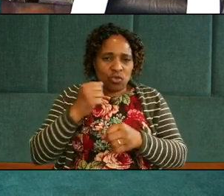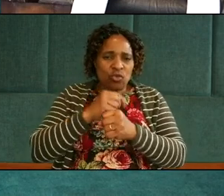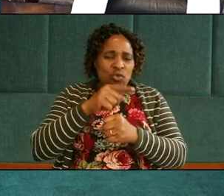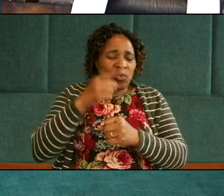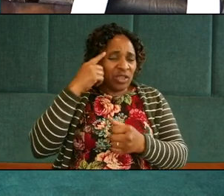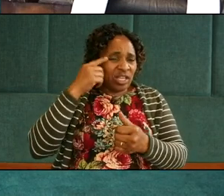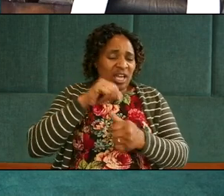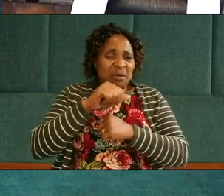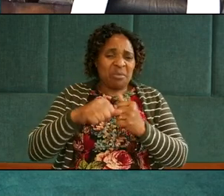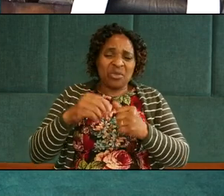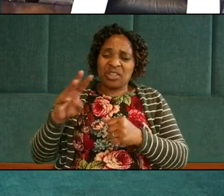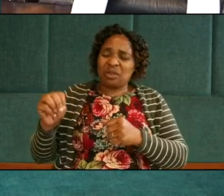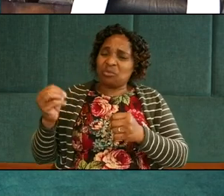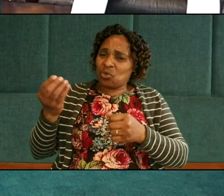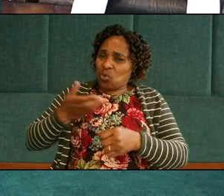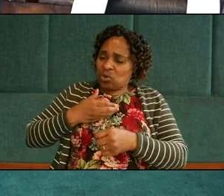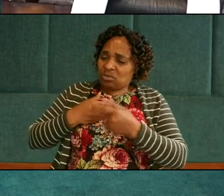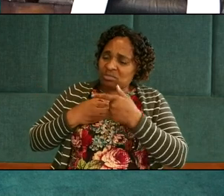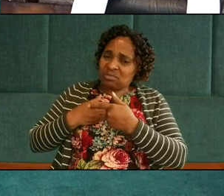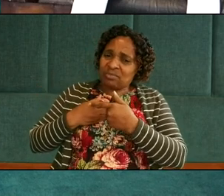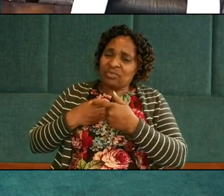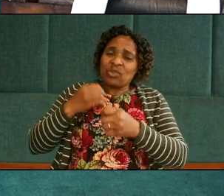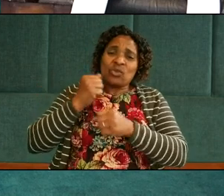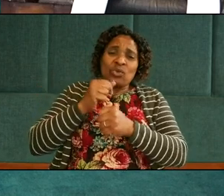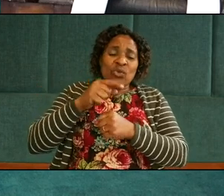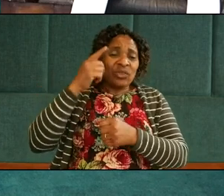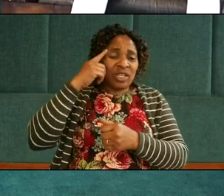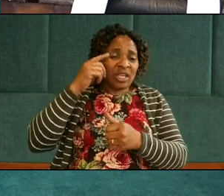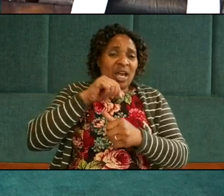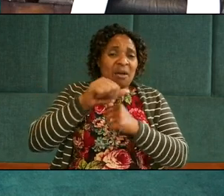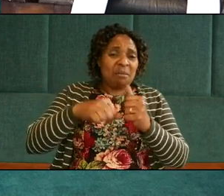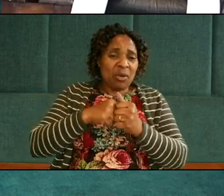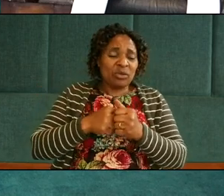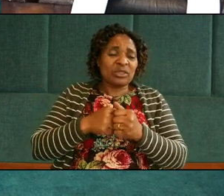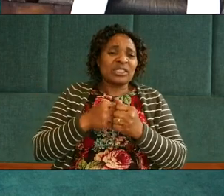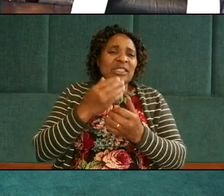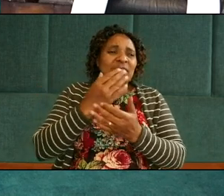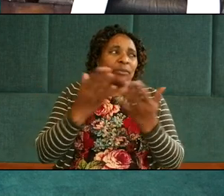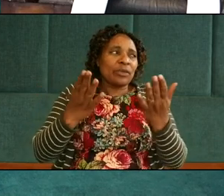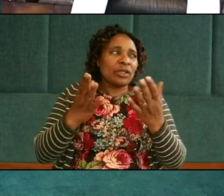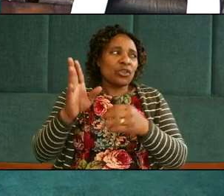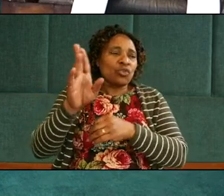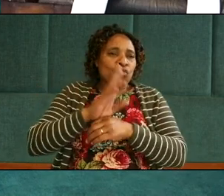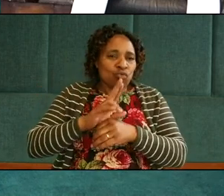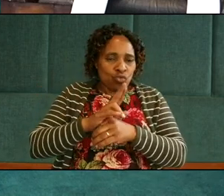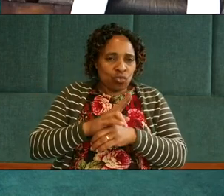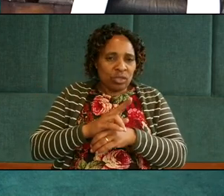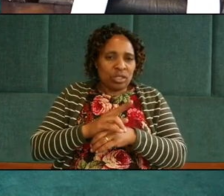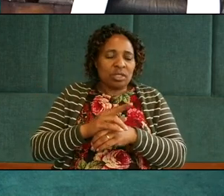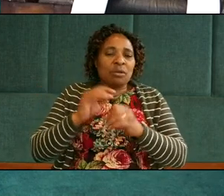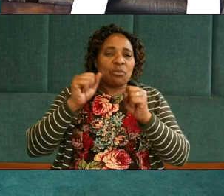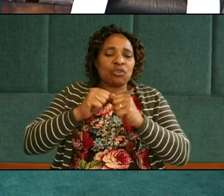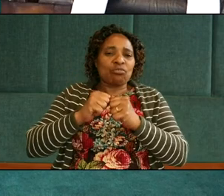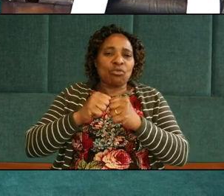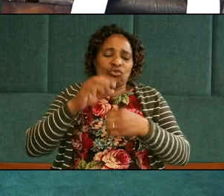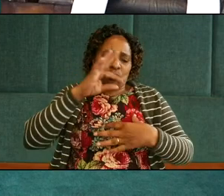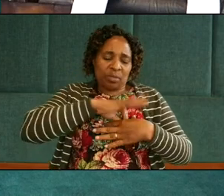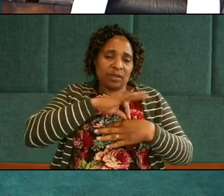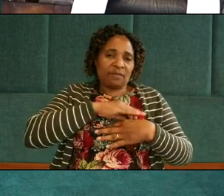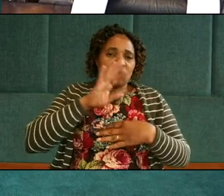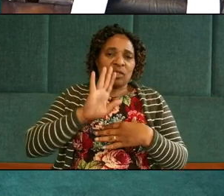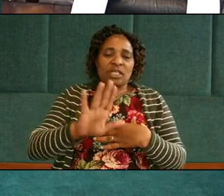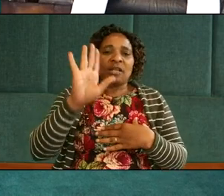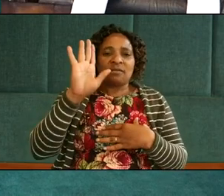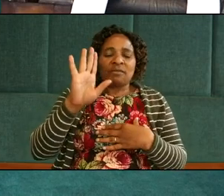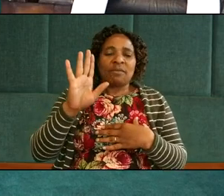them as your own? Do you think about them as something that you can use to, you know, to advantage yourself, you